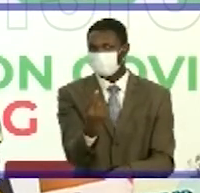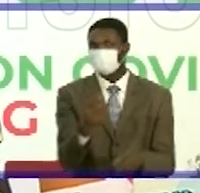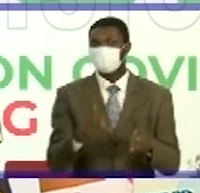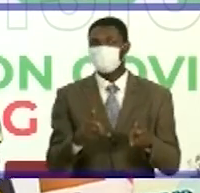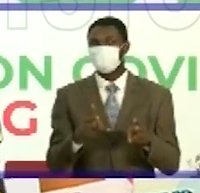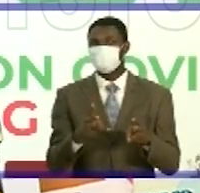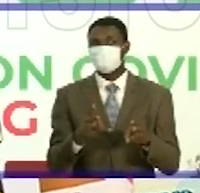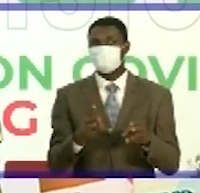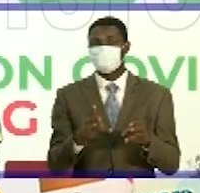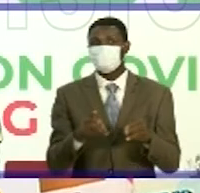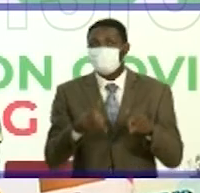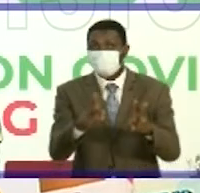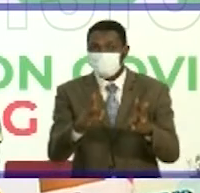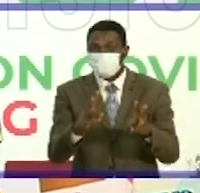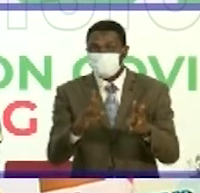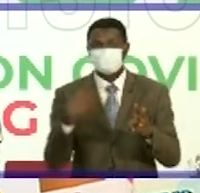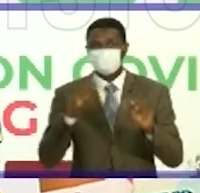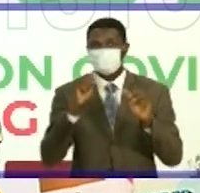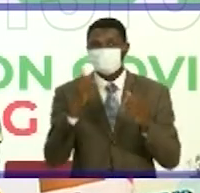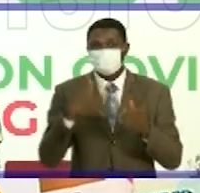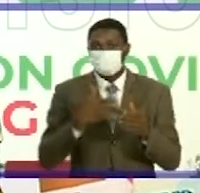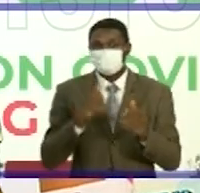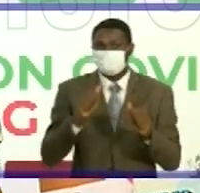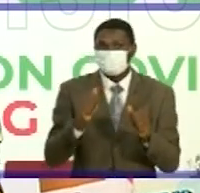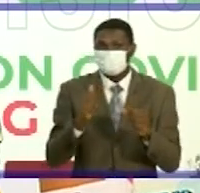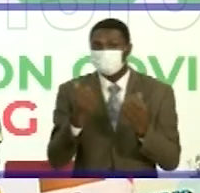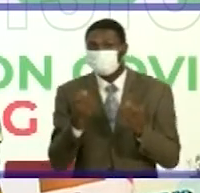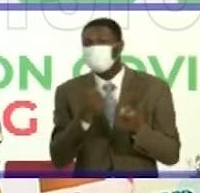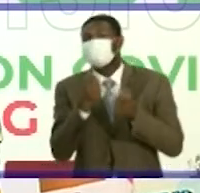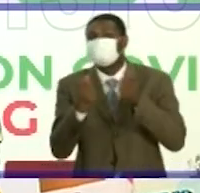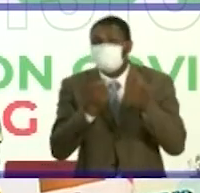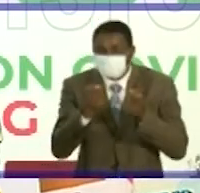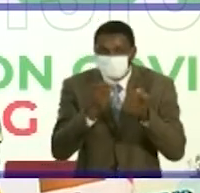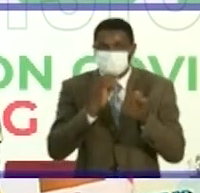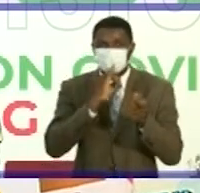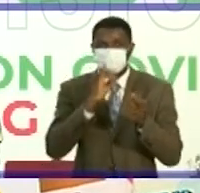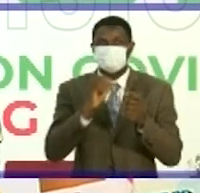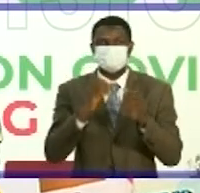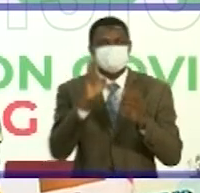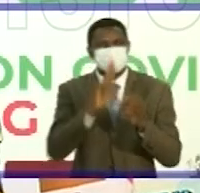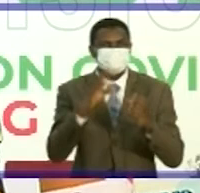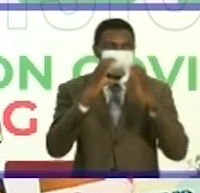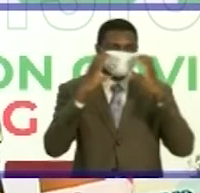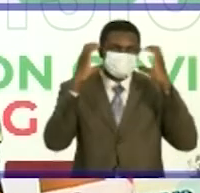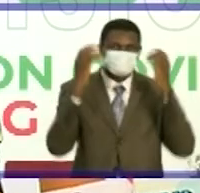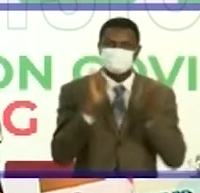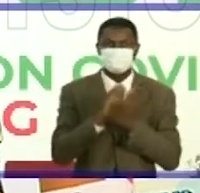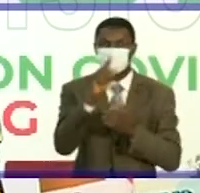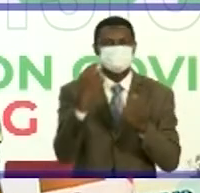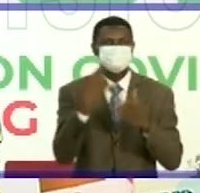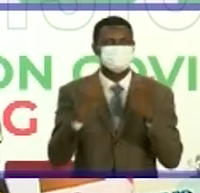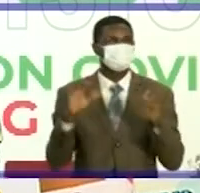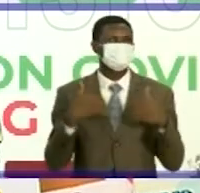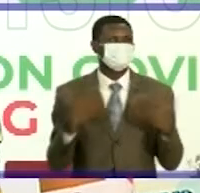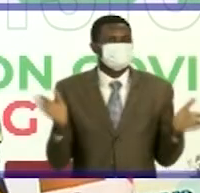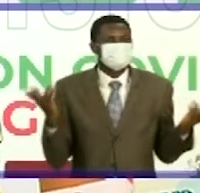weapons we've got in our hands are the non-pharmaceutical measures that have been put in place. That's the only thing we've got in our hands. That's